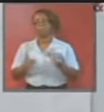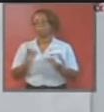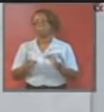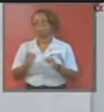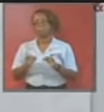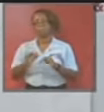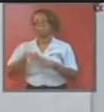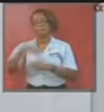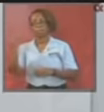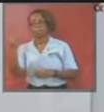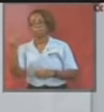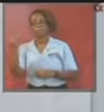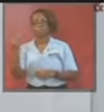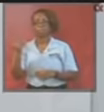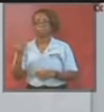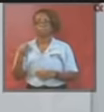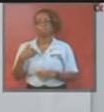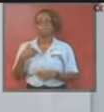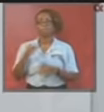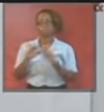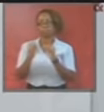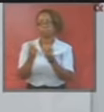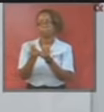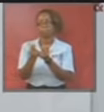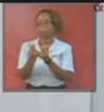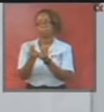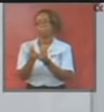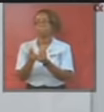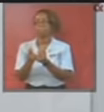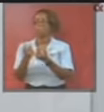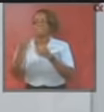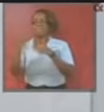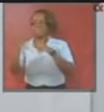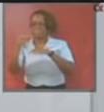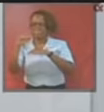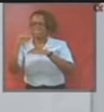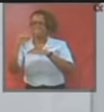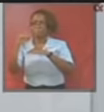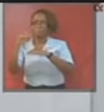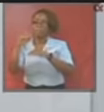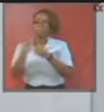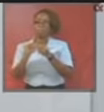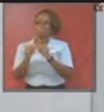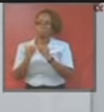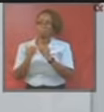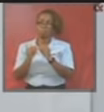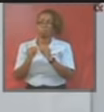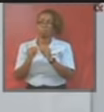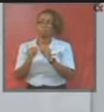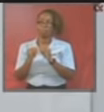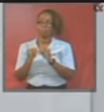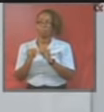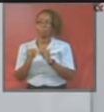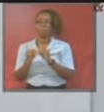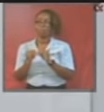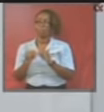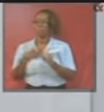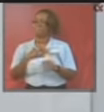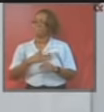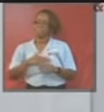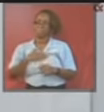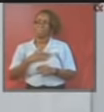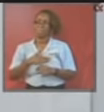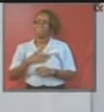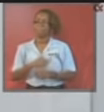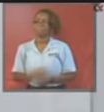necessity, that we keep the numbers below a certain level. It's a very good opportunity, and I'm thankful to Mr. Chantak to point out